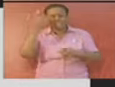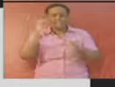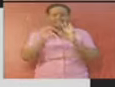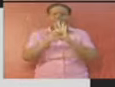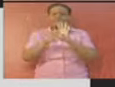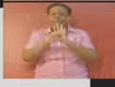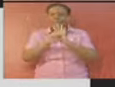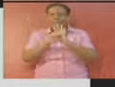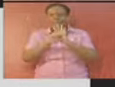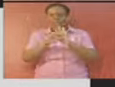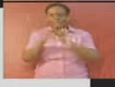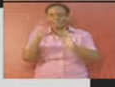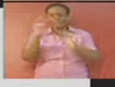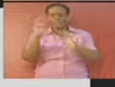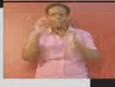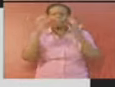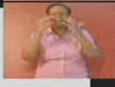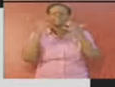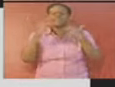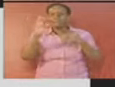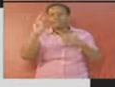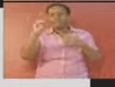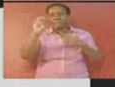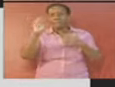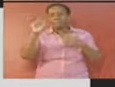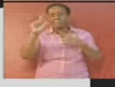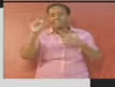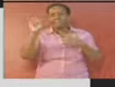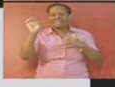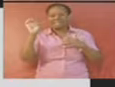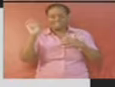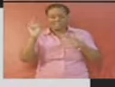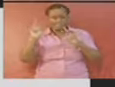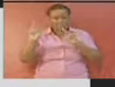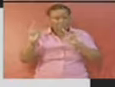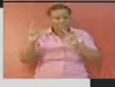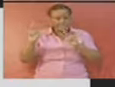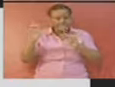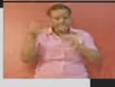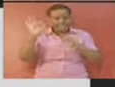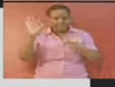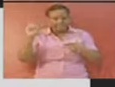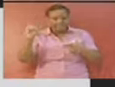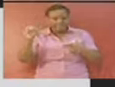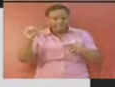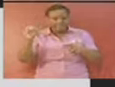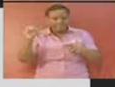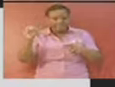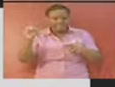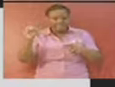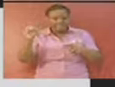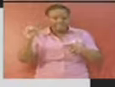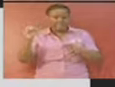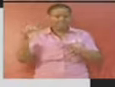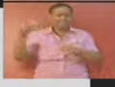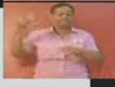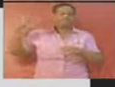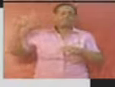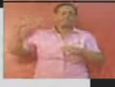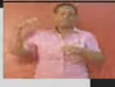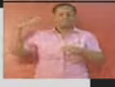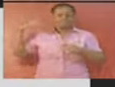many years from 1950, 1960, 1970. We see a precipitous drop when we introduce and license the